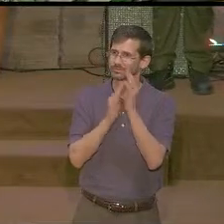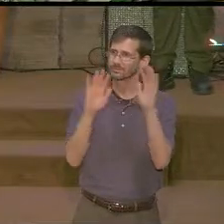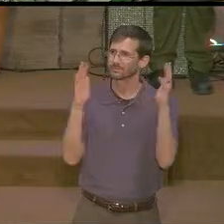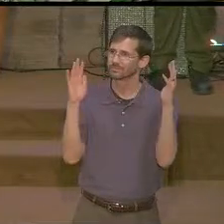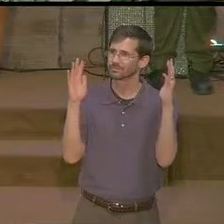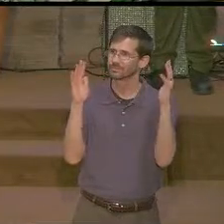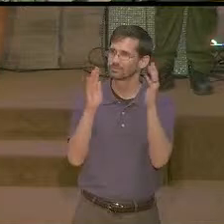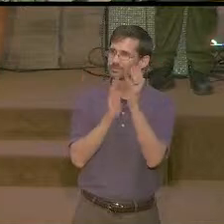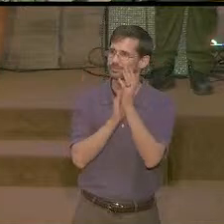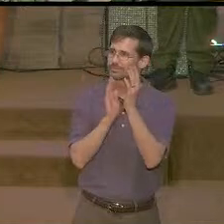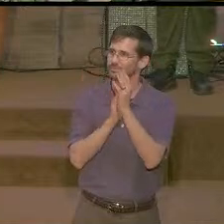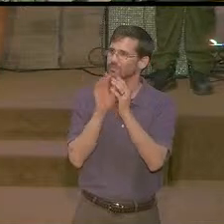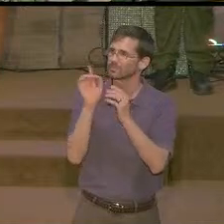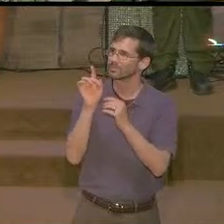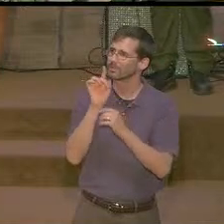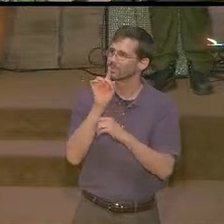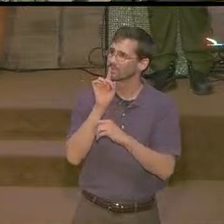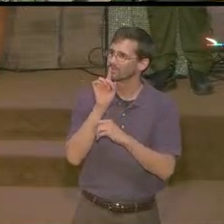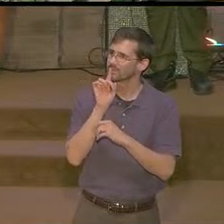You've been